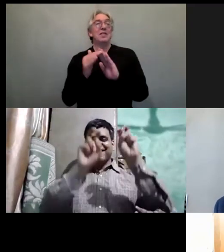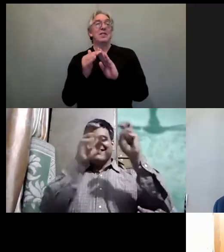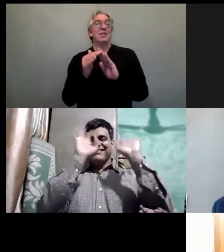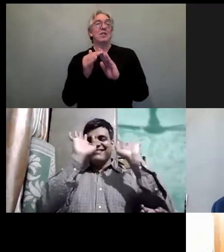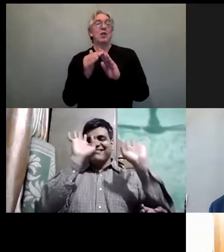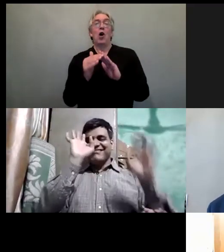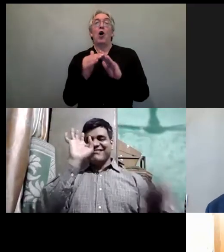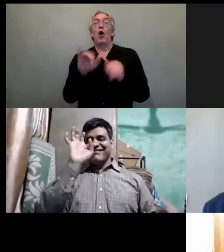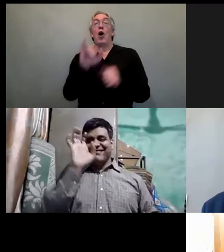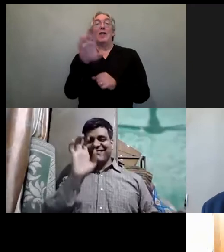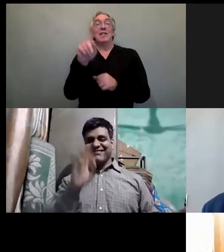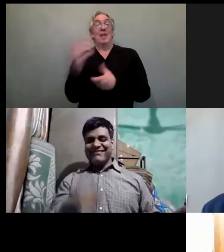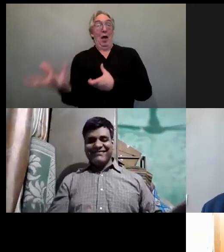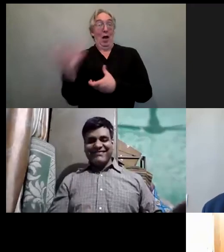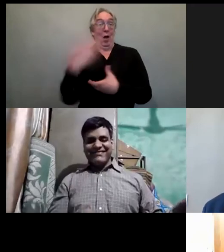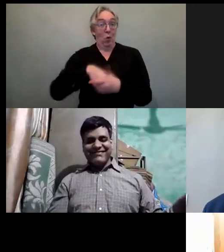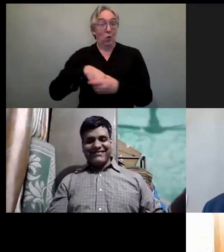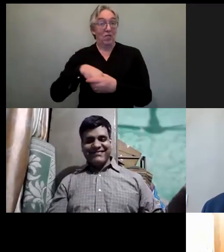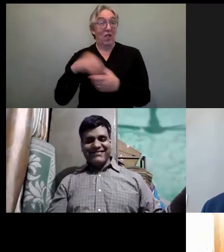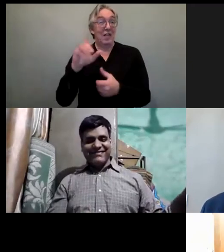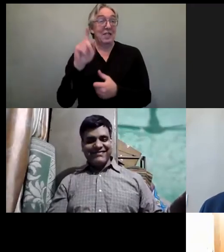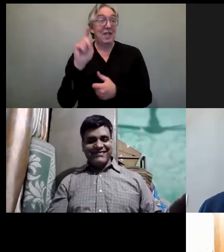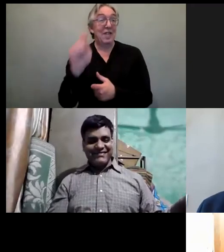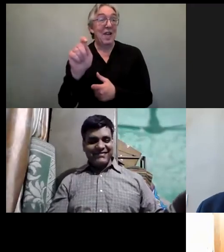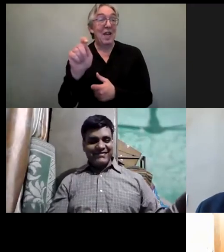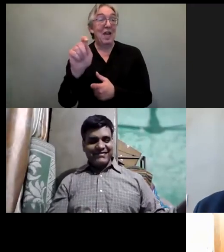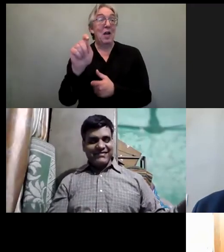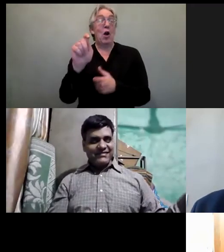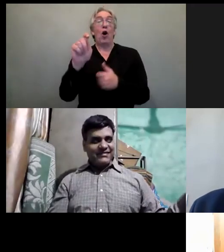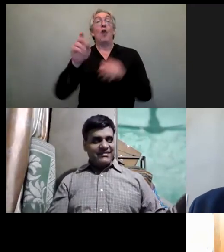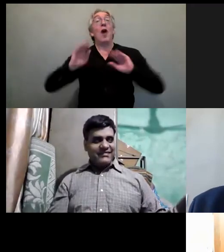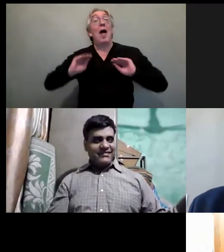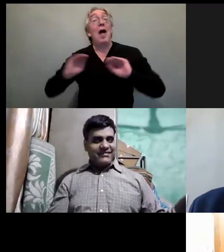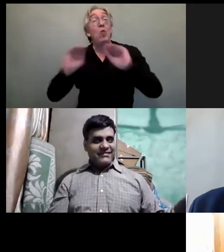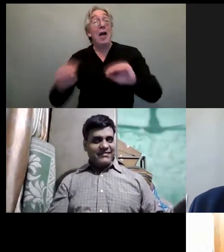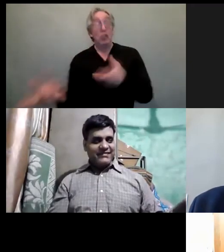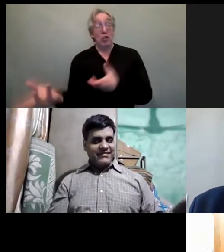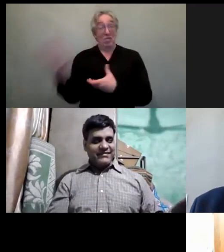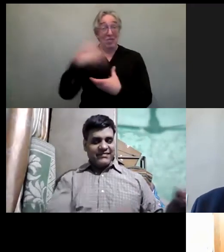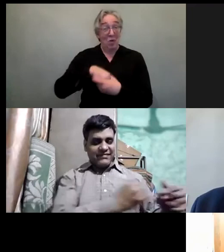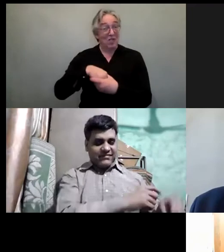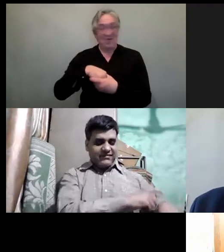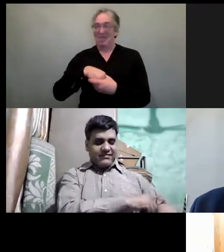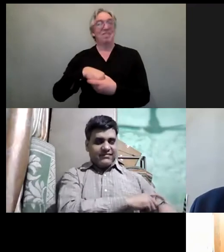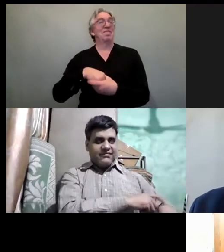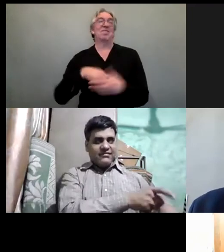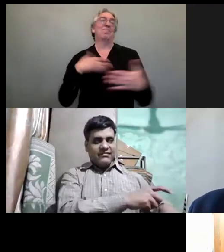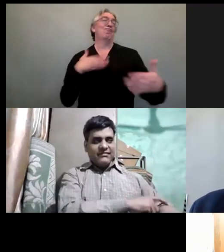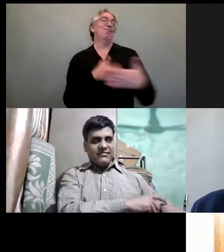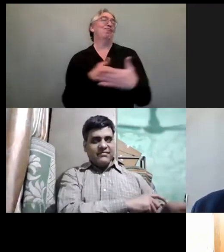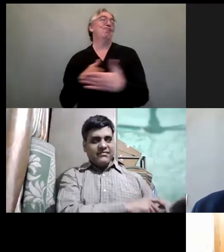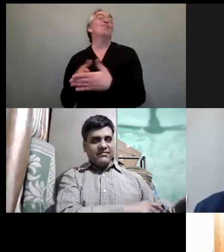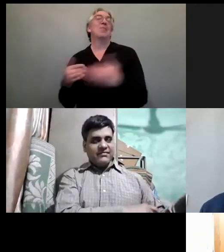some kind of programs going on. But again, the level of implementation, when you look at the reality that, for